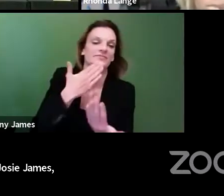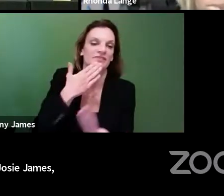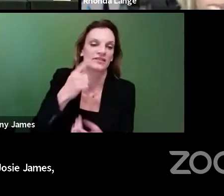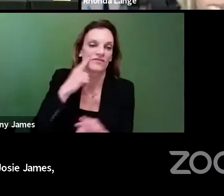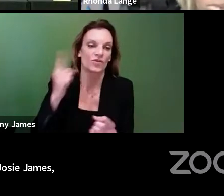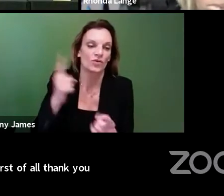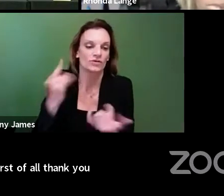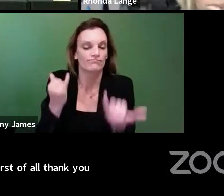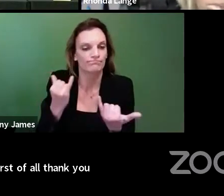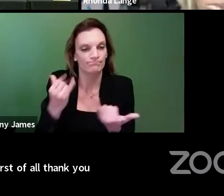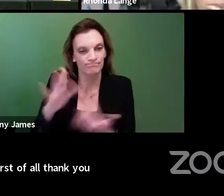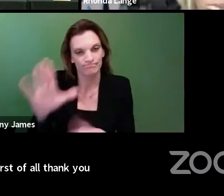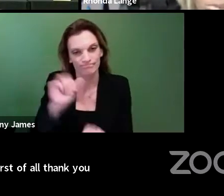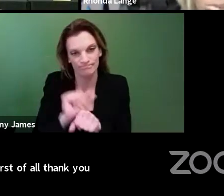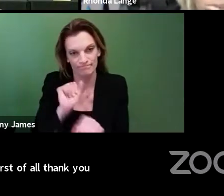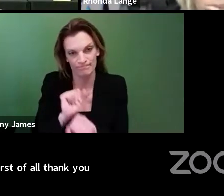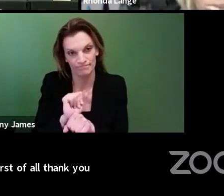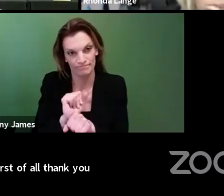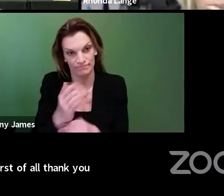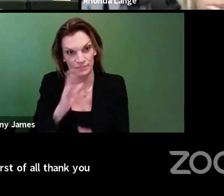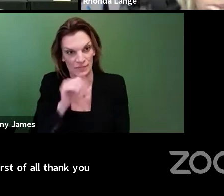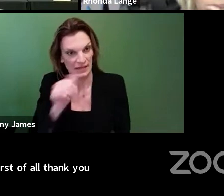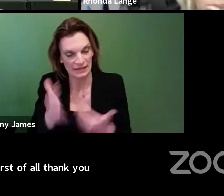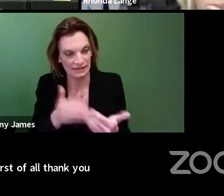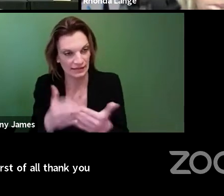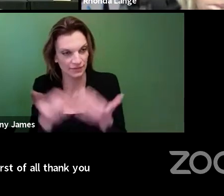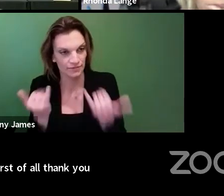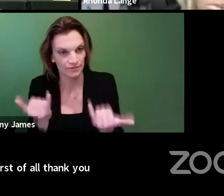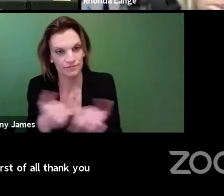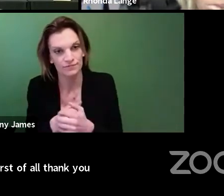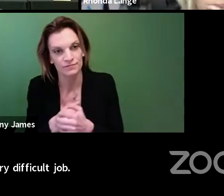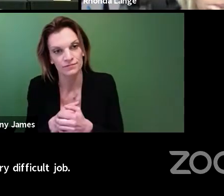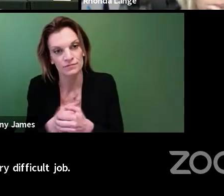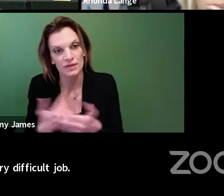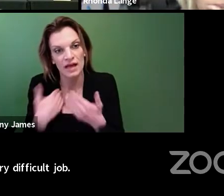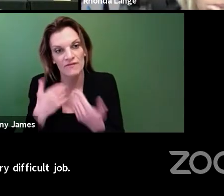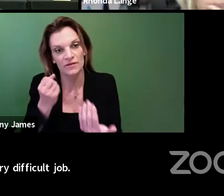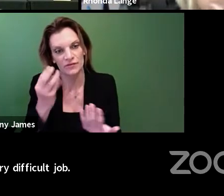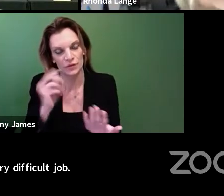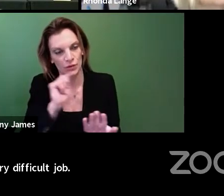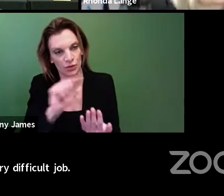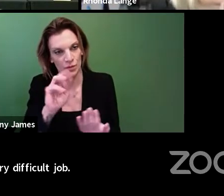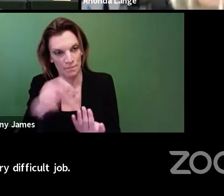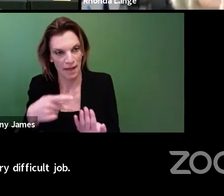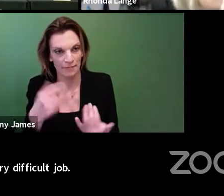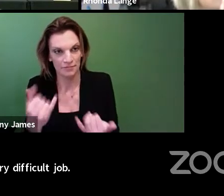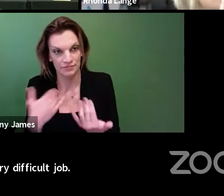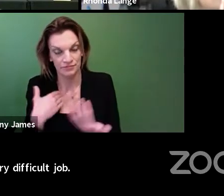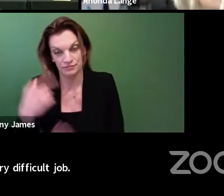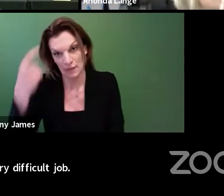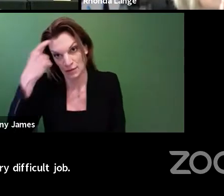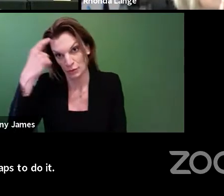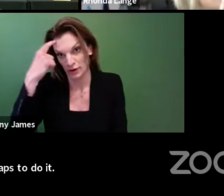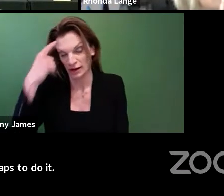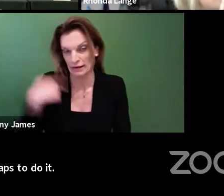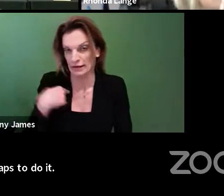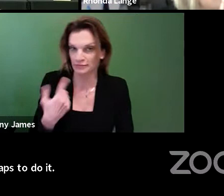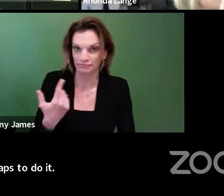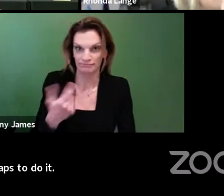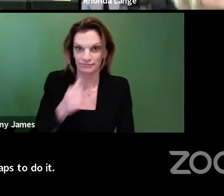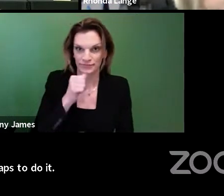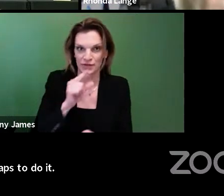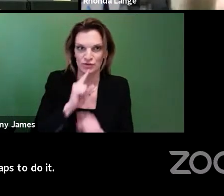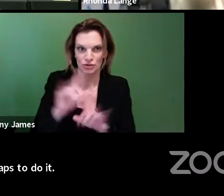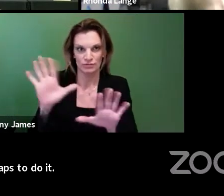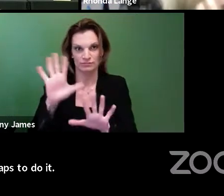this very difficult job. I only had these few maps to do, and I'm not really sure my brain is right